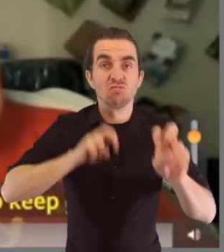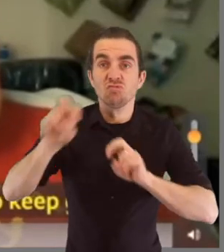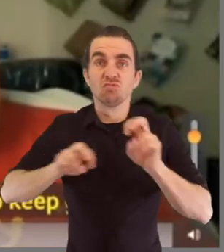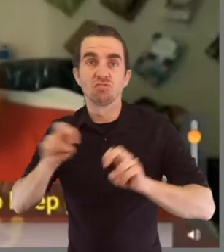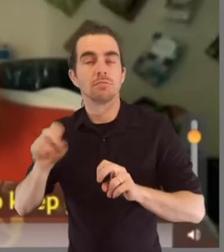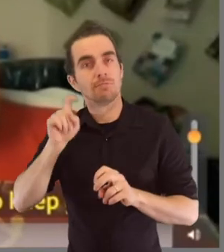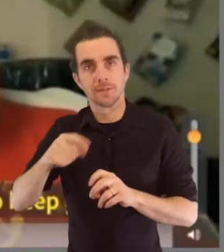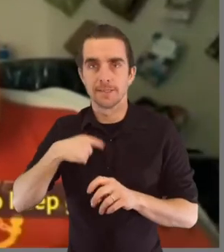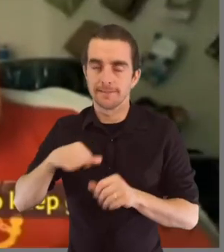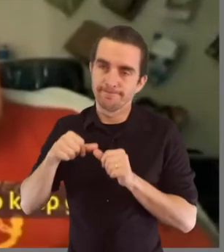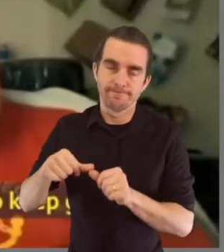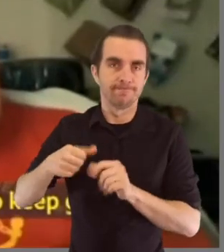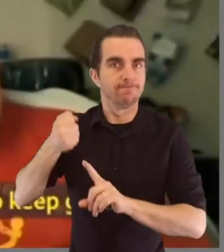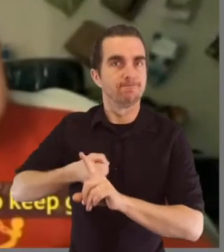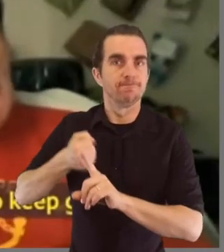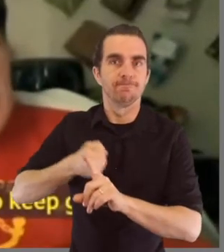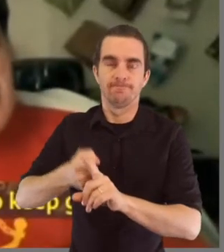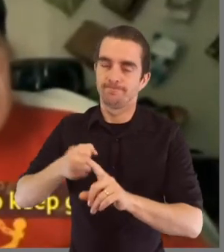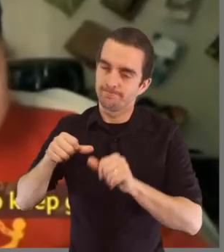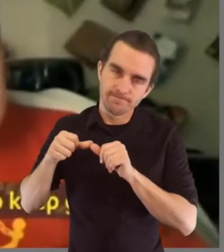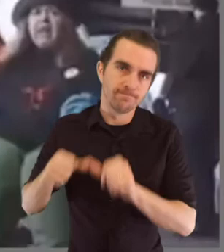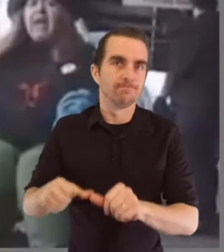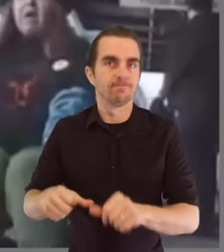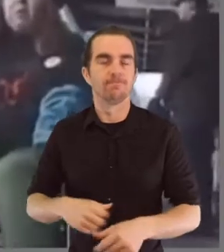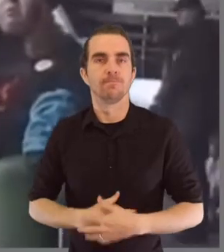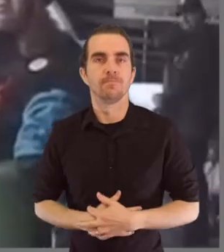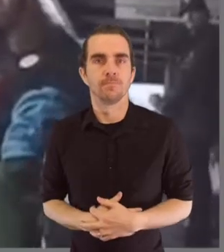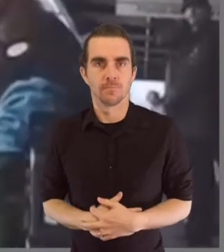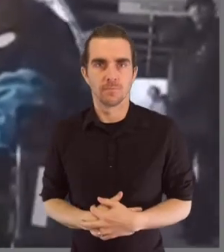why we need it to keep going.